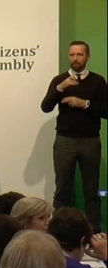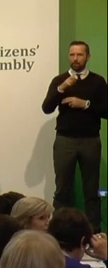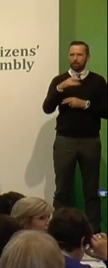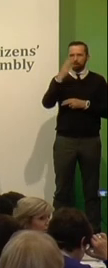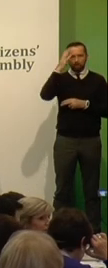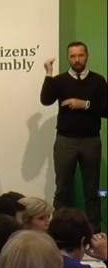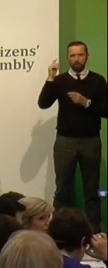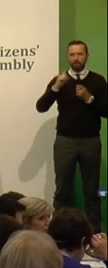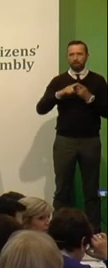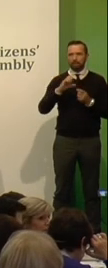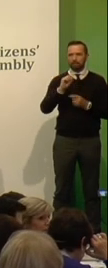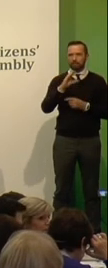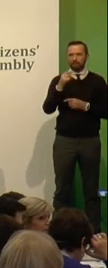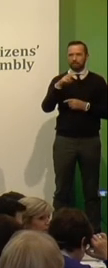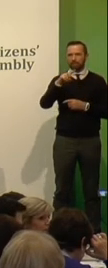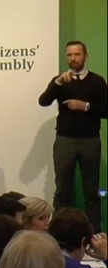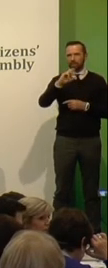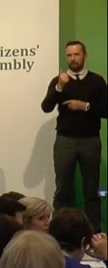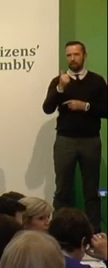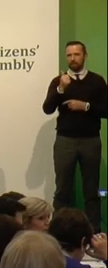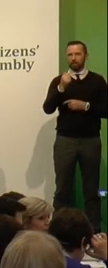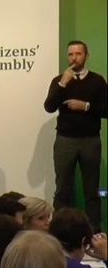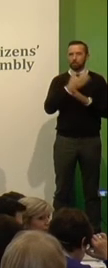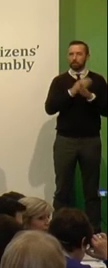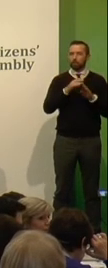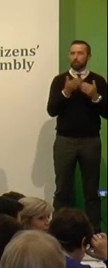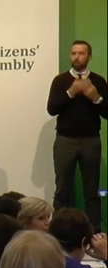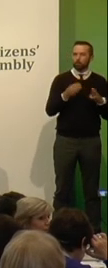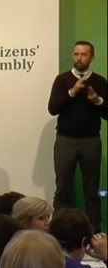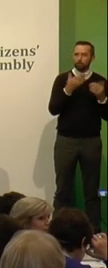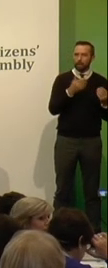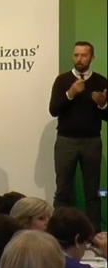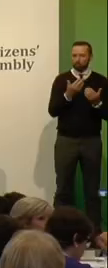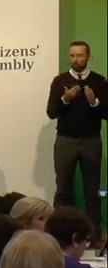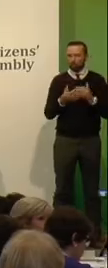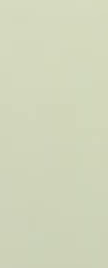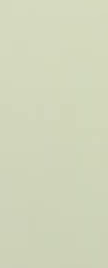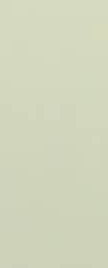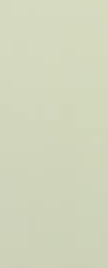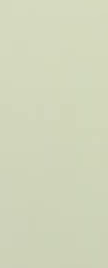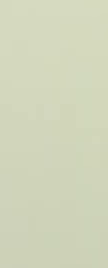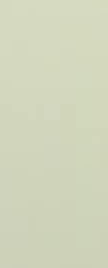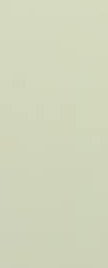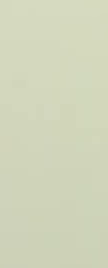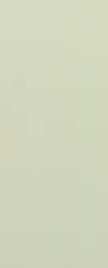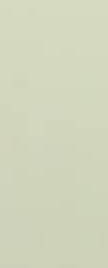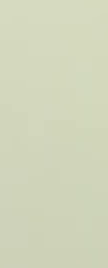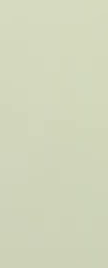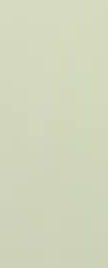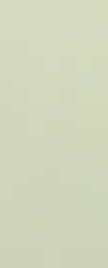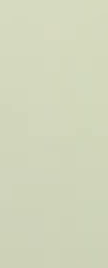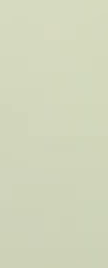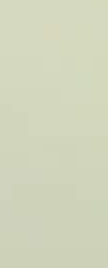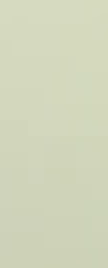people it started, but now for groups of older people. This is where a group, and there are a couple now in North London. One,